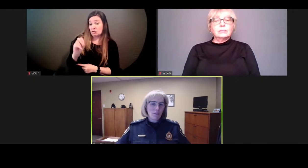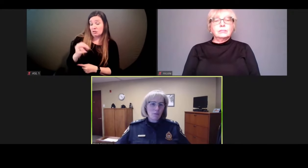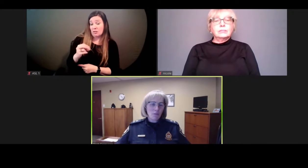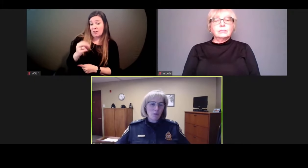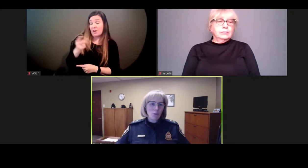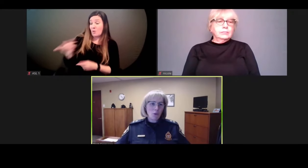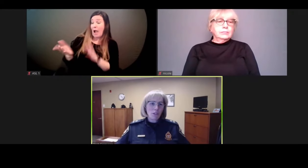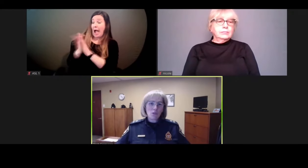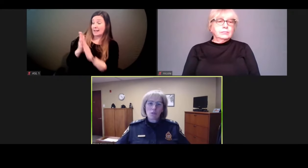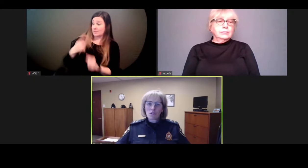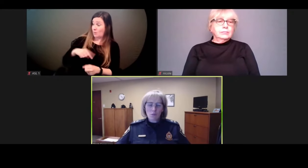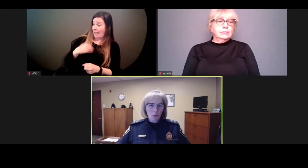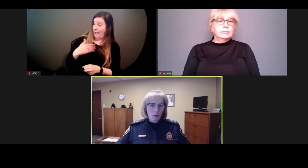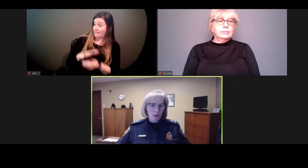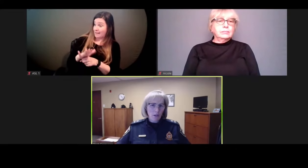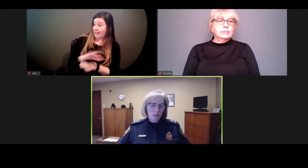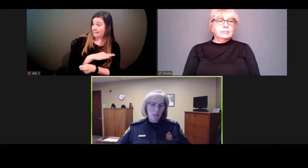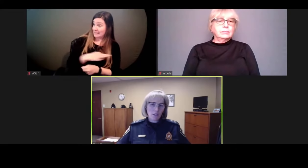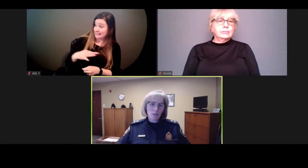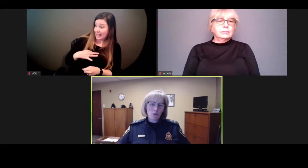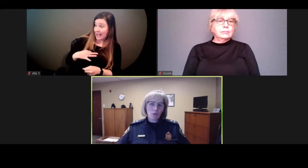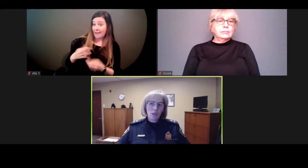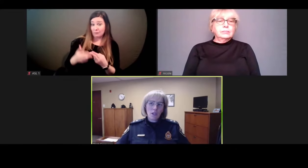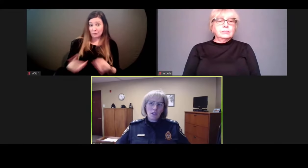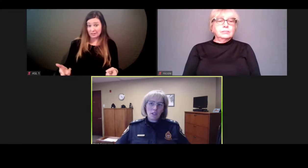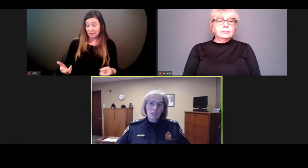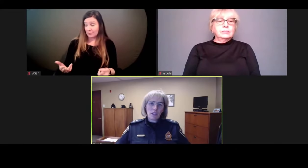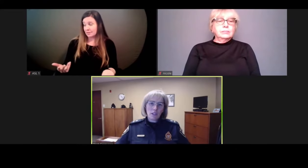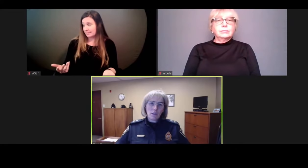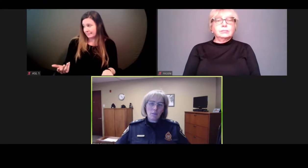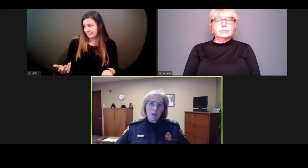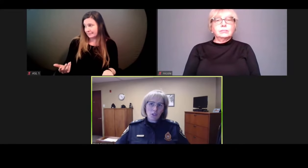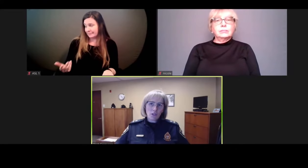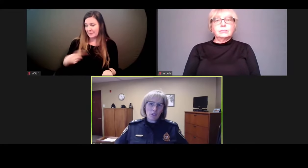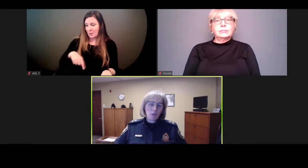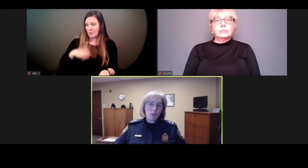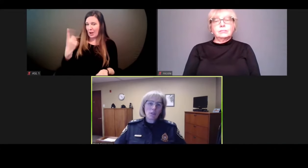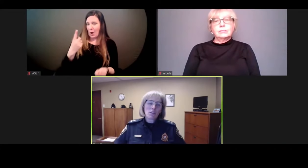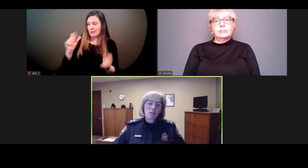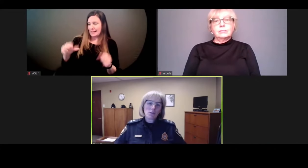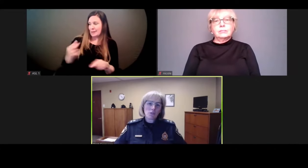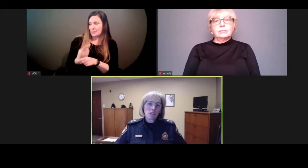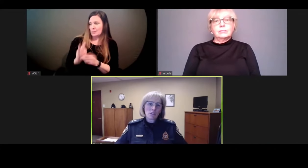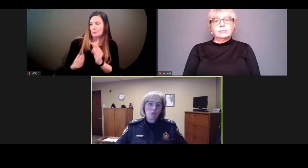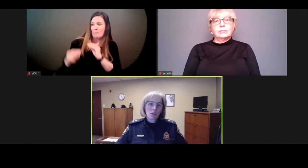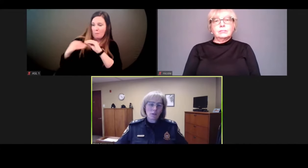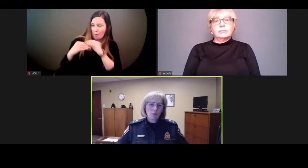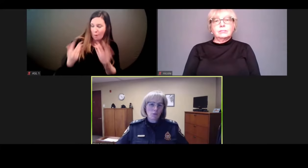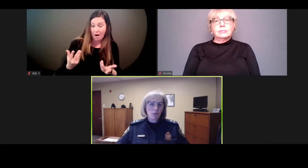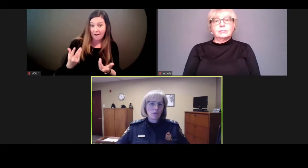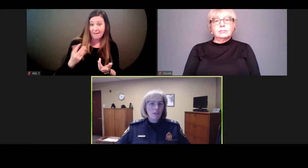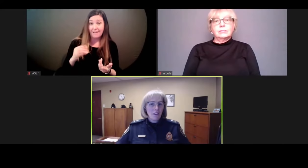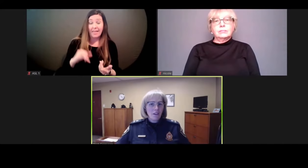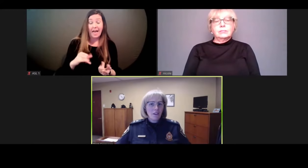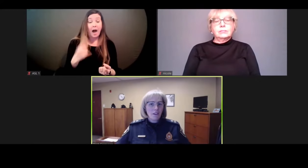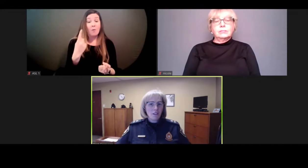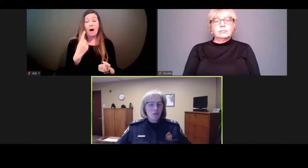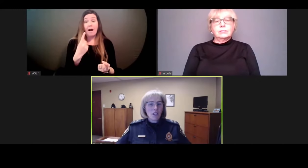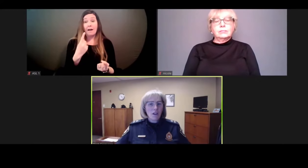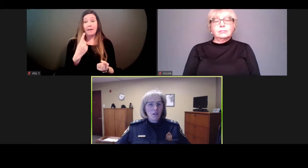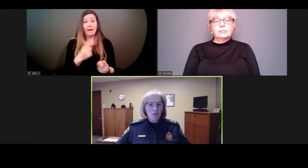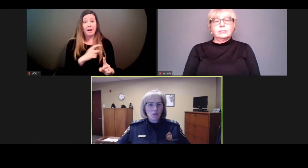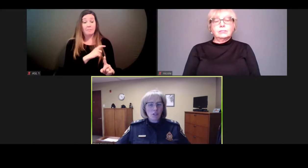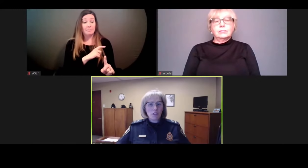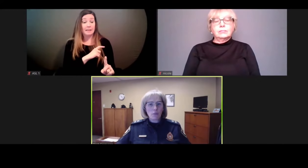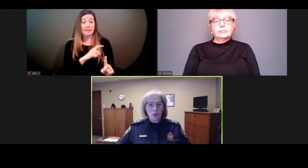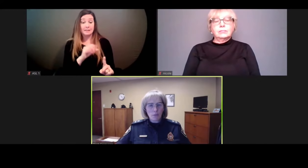benefit from more resources or more partners. And so the magic of the community police officers is one of them is worth